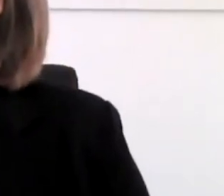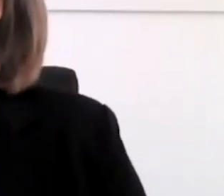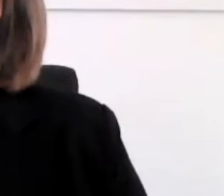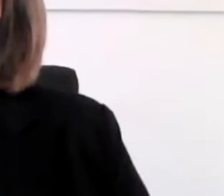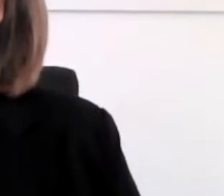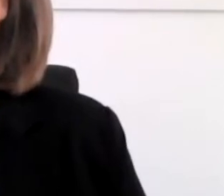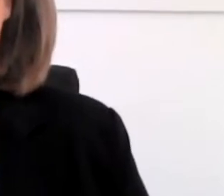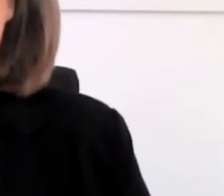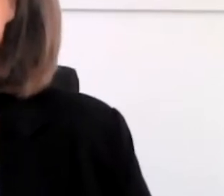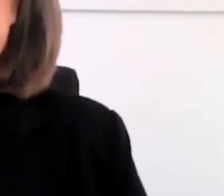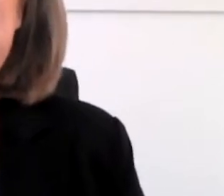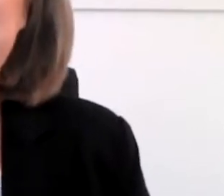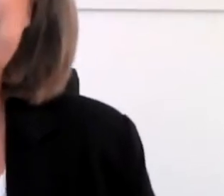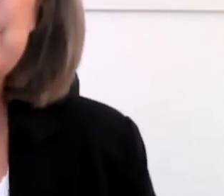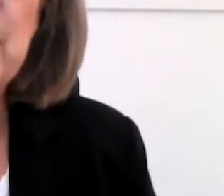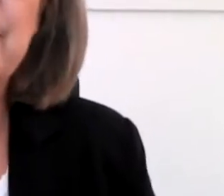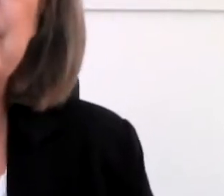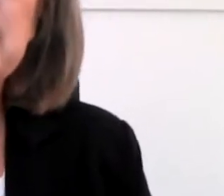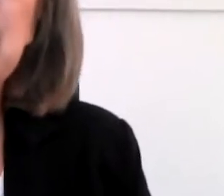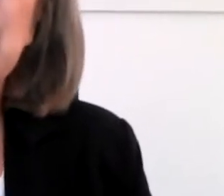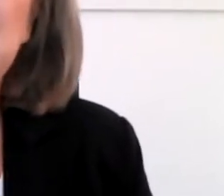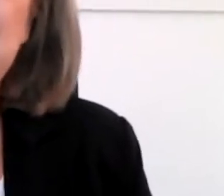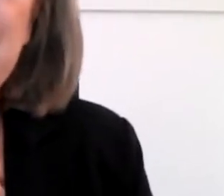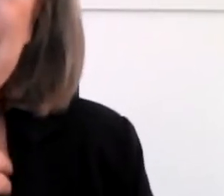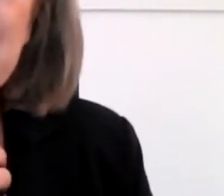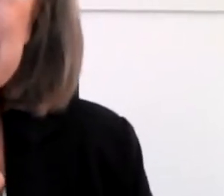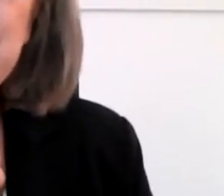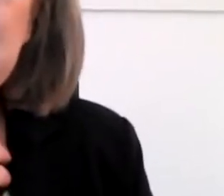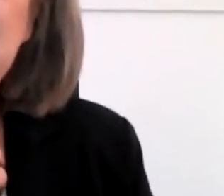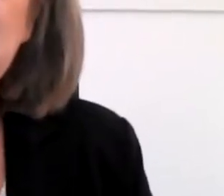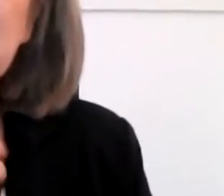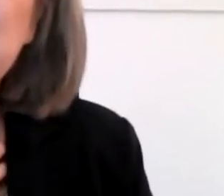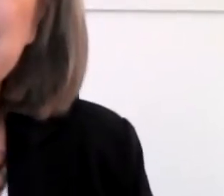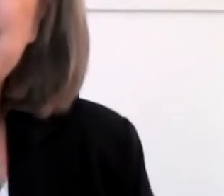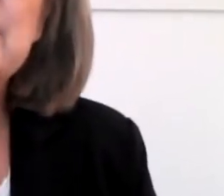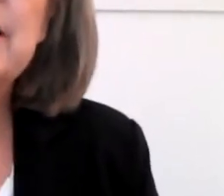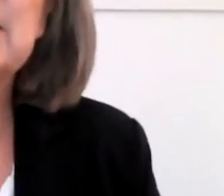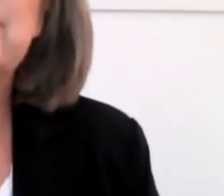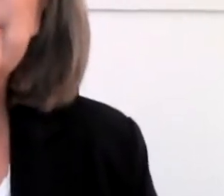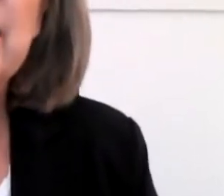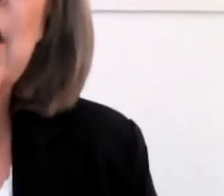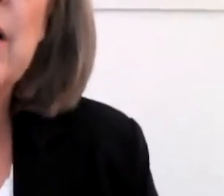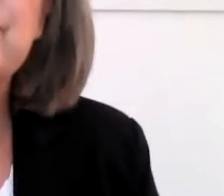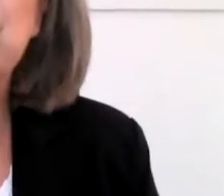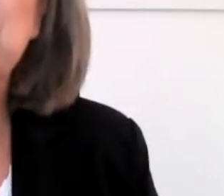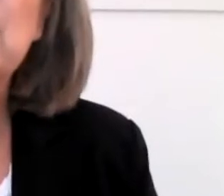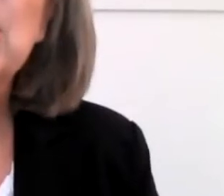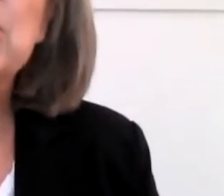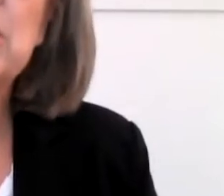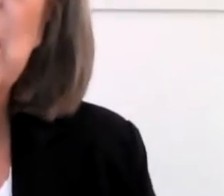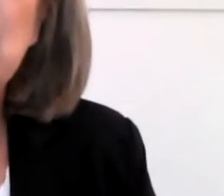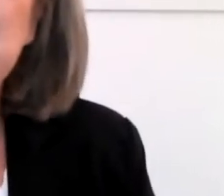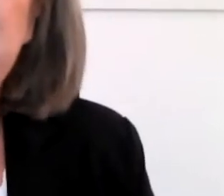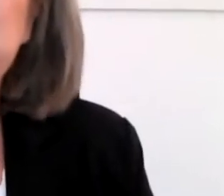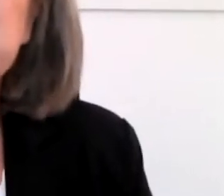poverty before we can really tackle these problems. And I think a lot of that is because it's very uncomfortable